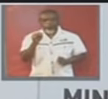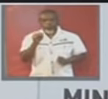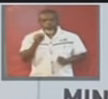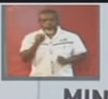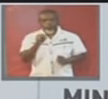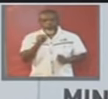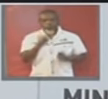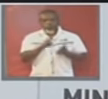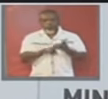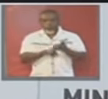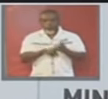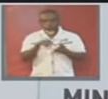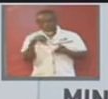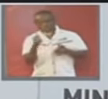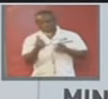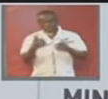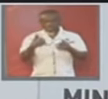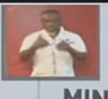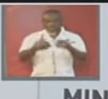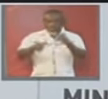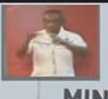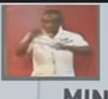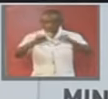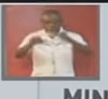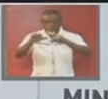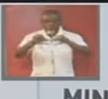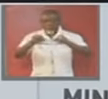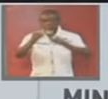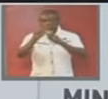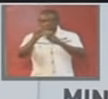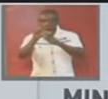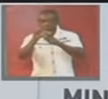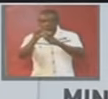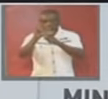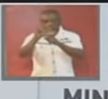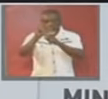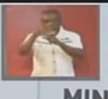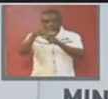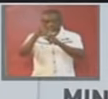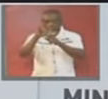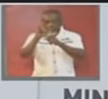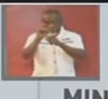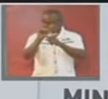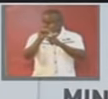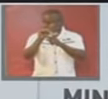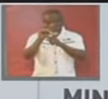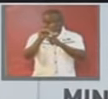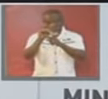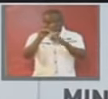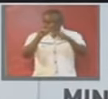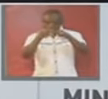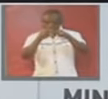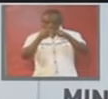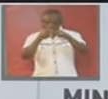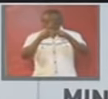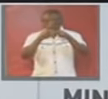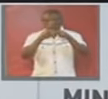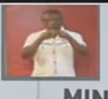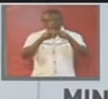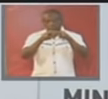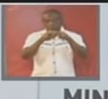ingredients are chemical ingredients called lipids, even cholesterol is part of that, and salts, potassium